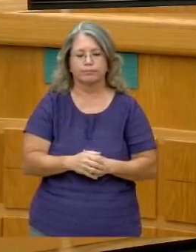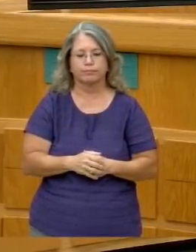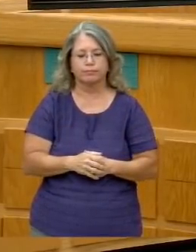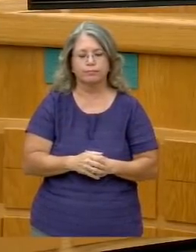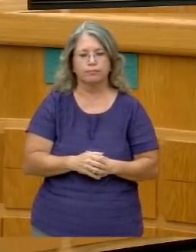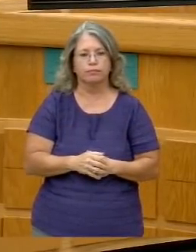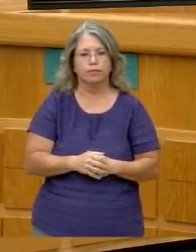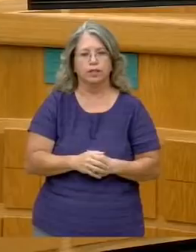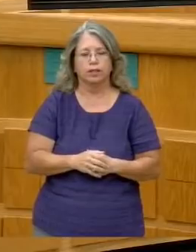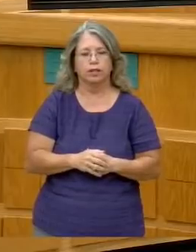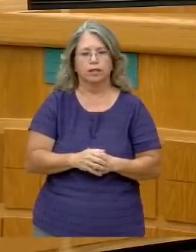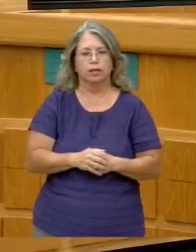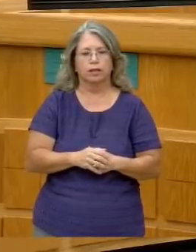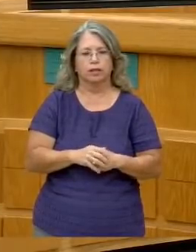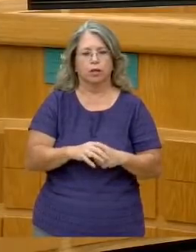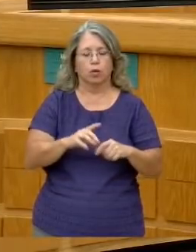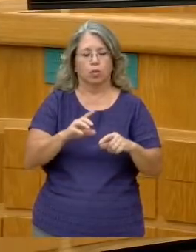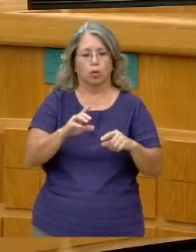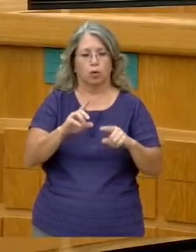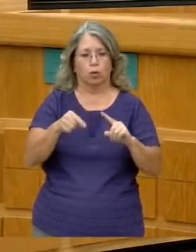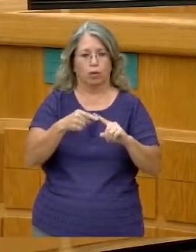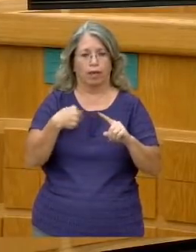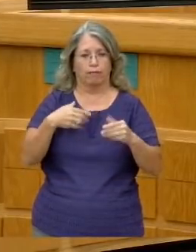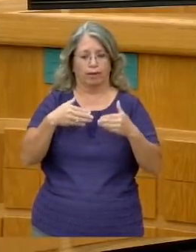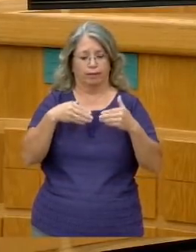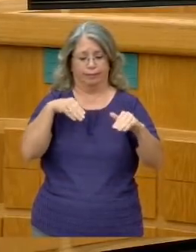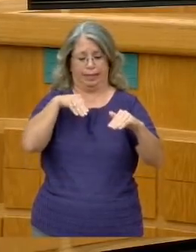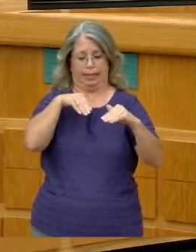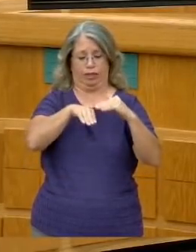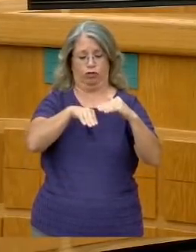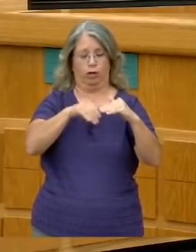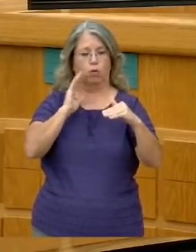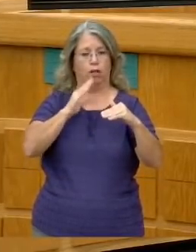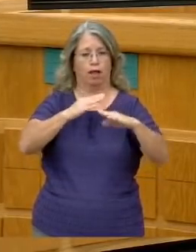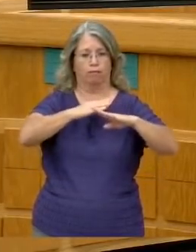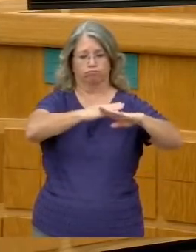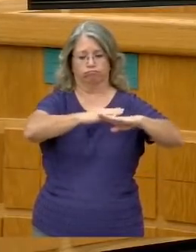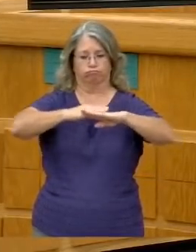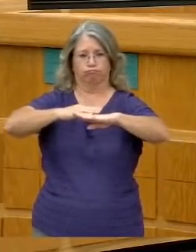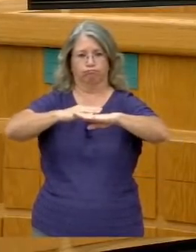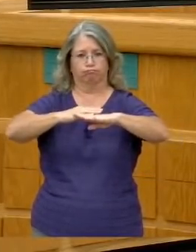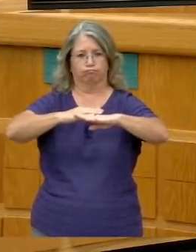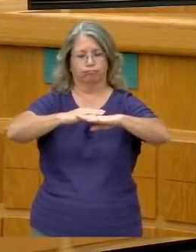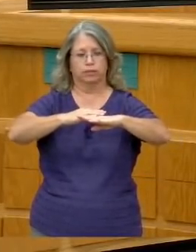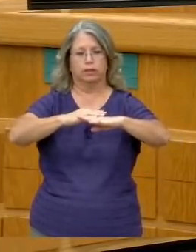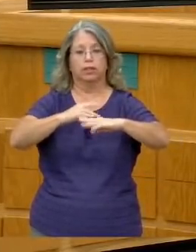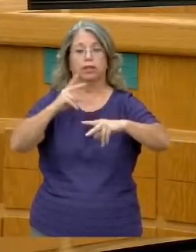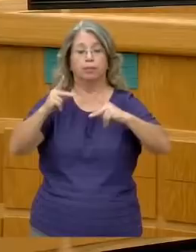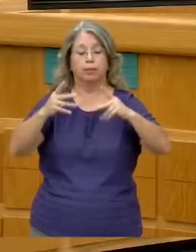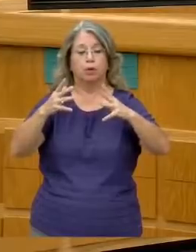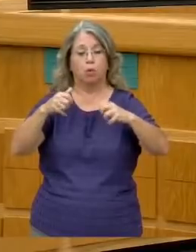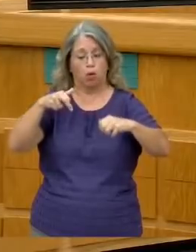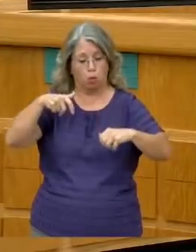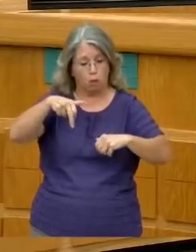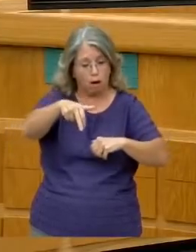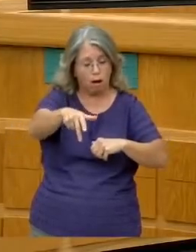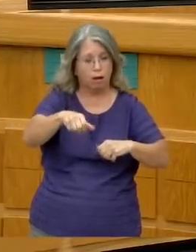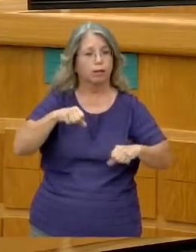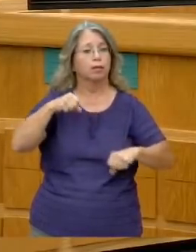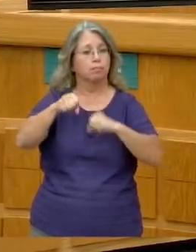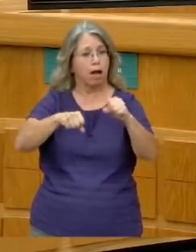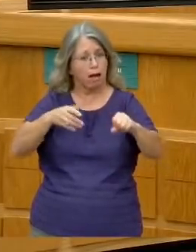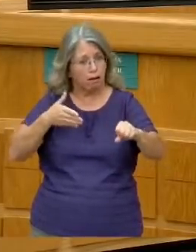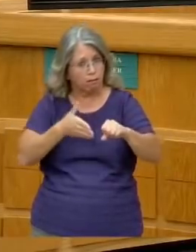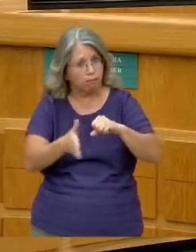barricades in front of the parking, in front of the drive entries in. Persons that may want to walk in or bike in can still do that, but no